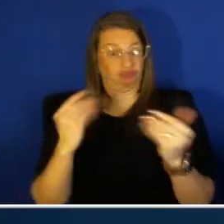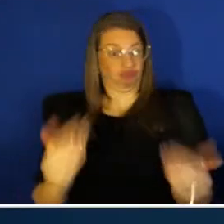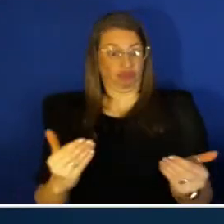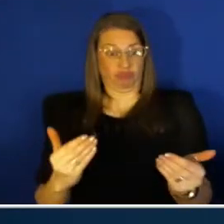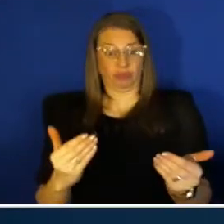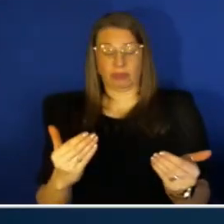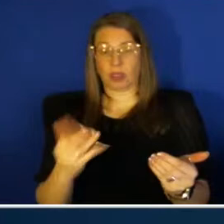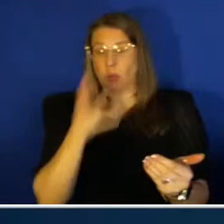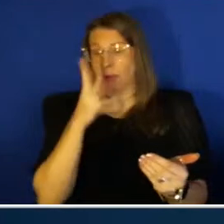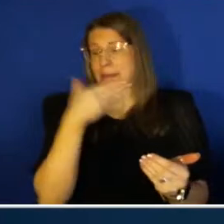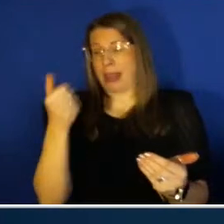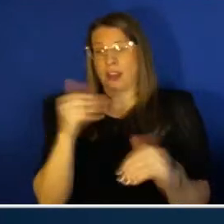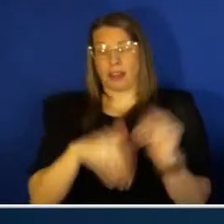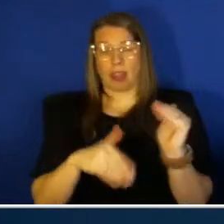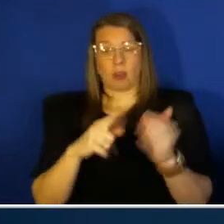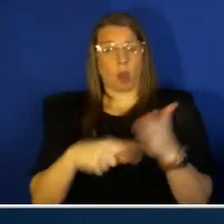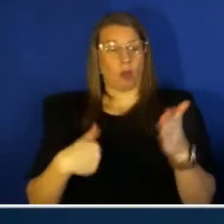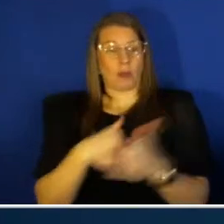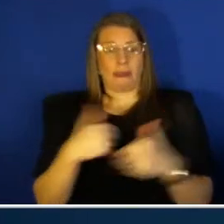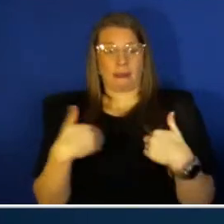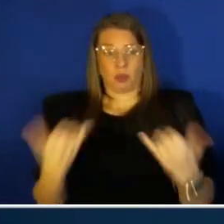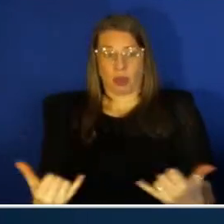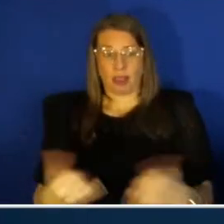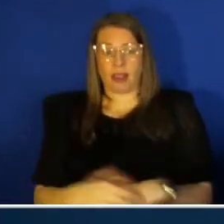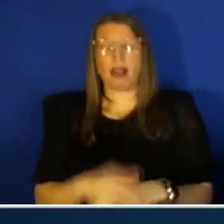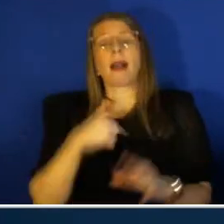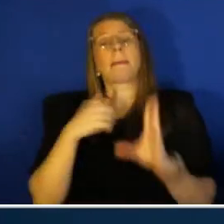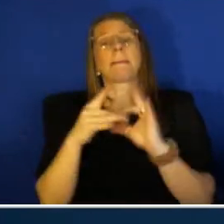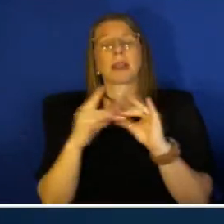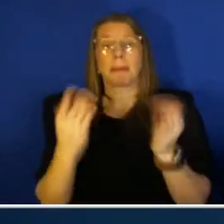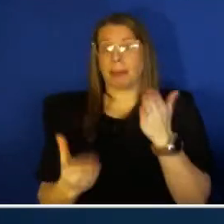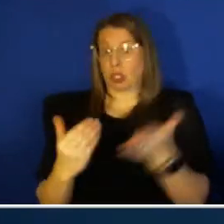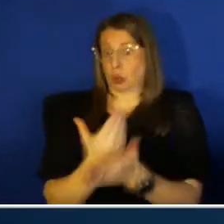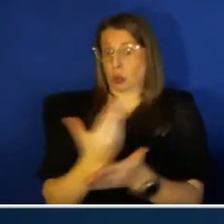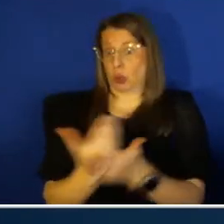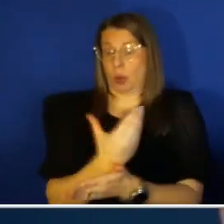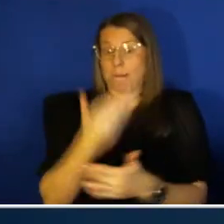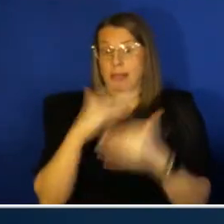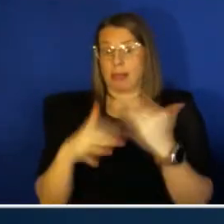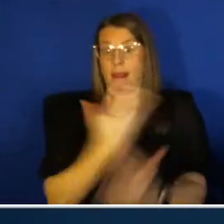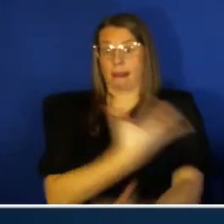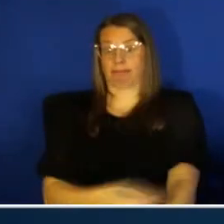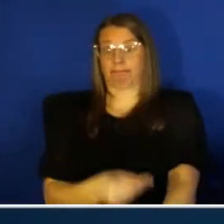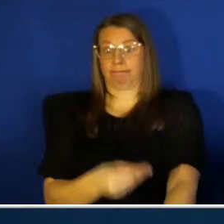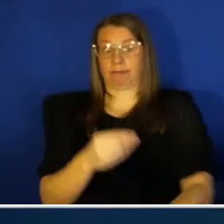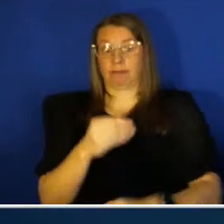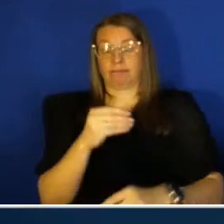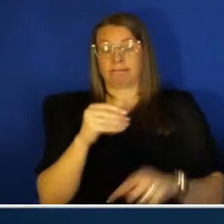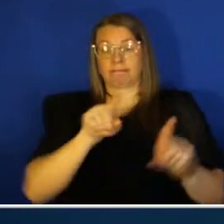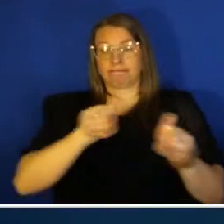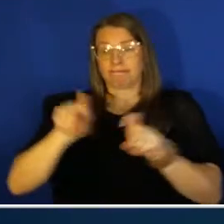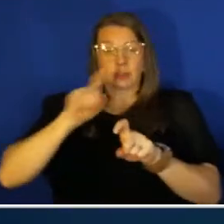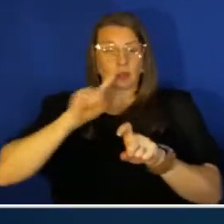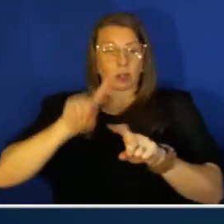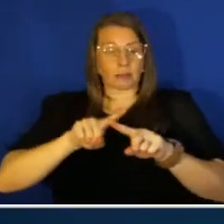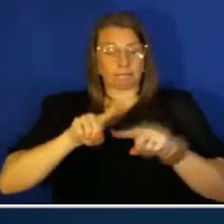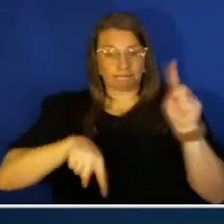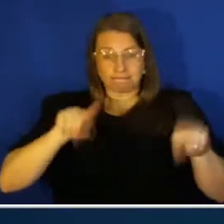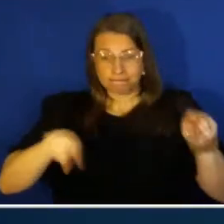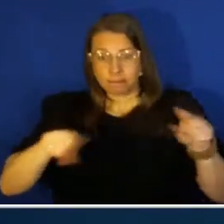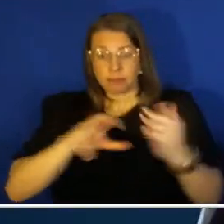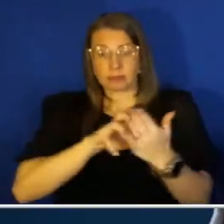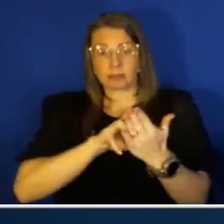better than what we have today. What I mentioned is maybe a new blood test that can screen for a variety of different cancers, maybe in the future